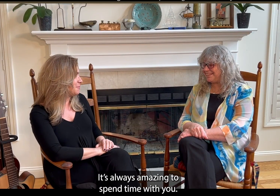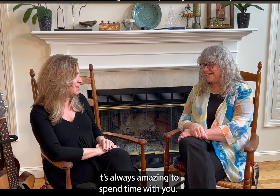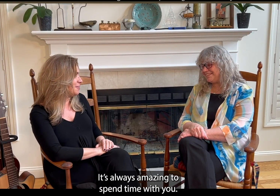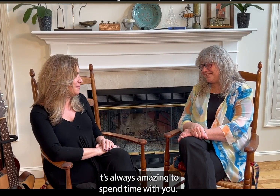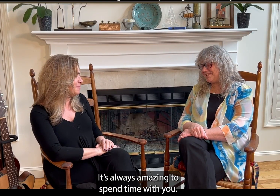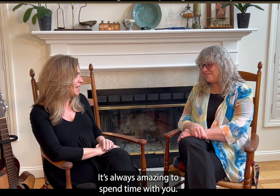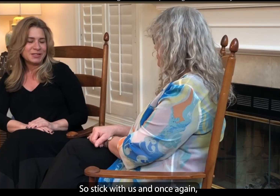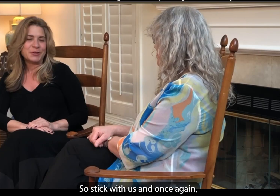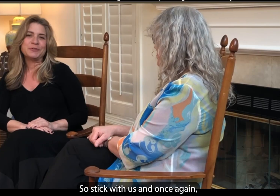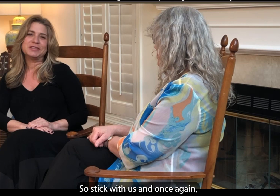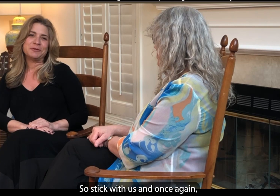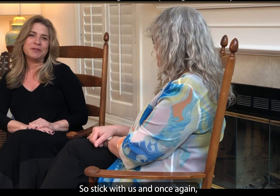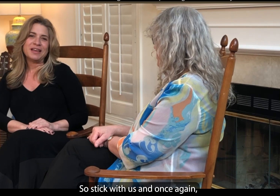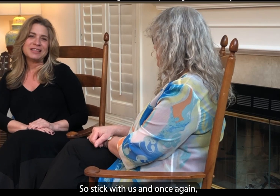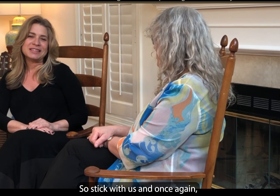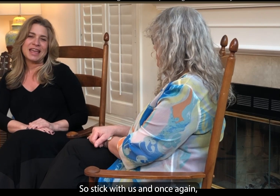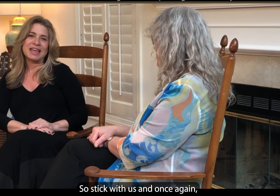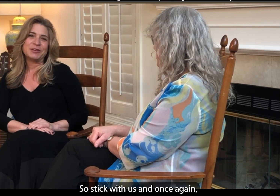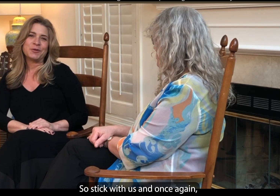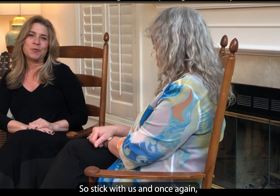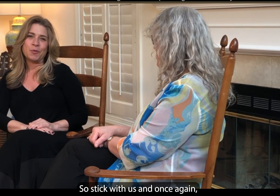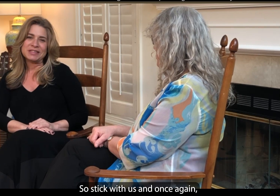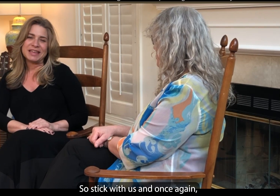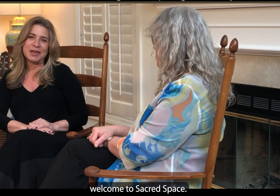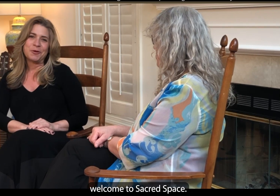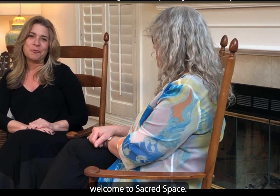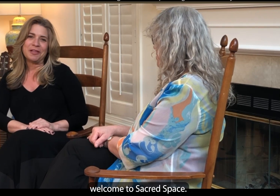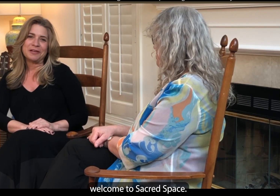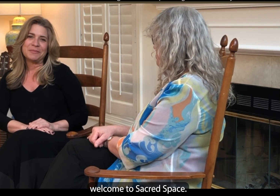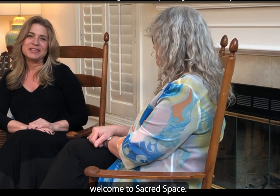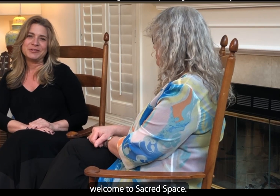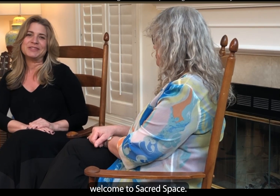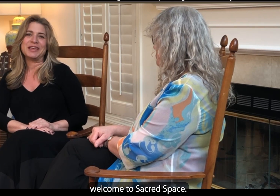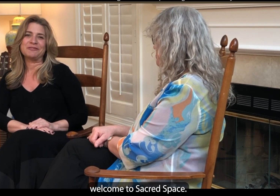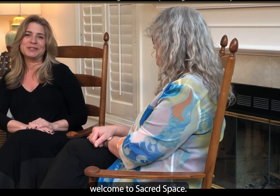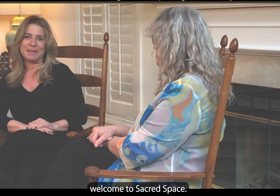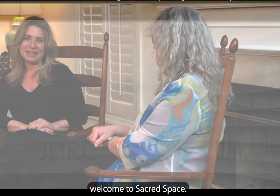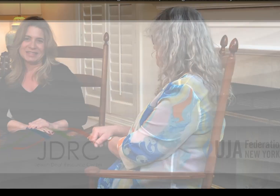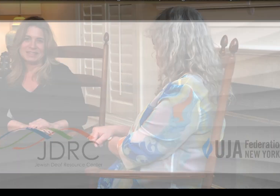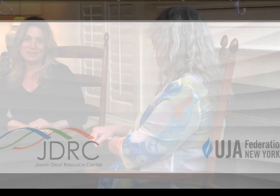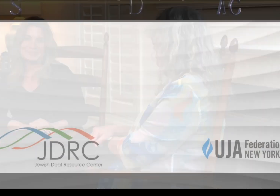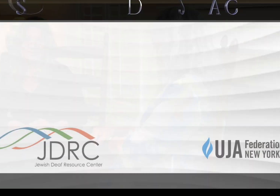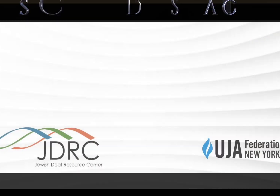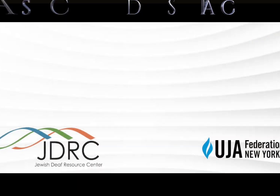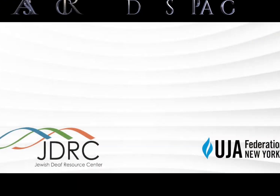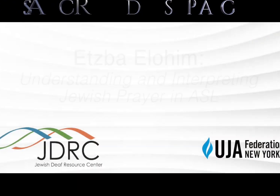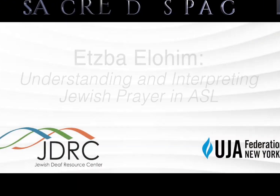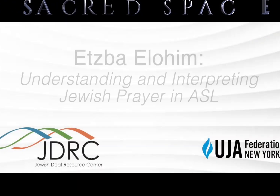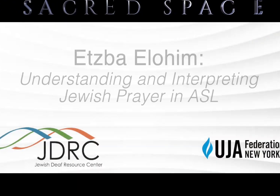spend time with you. So stick with us, and once again, welcome to Sacred Space.